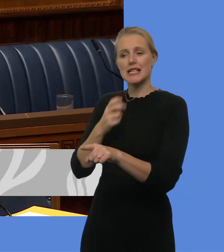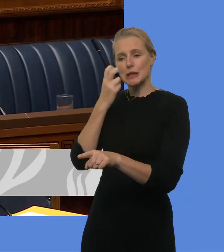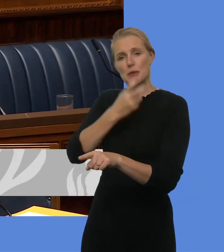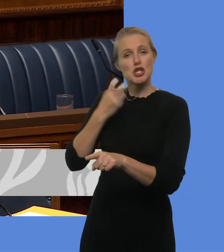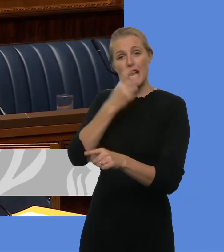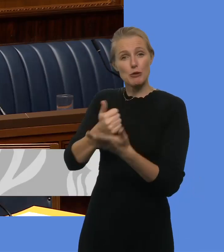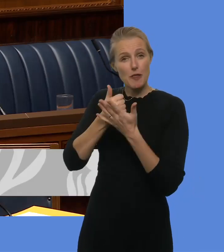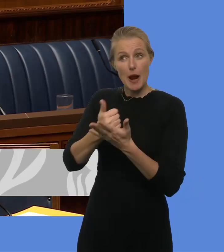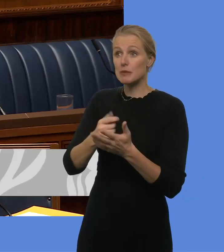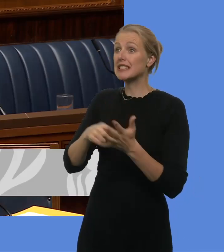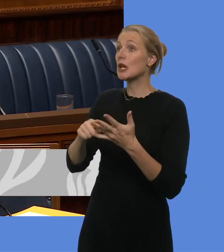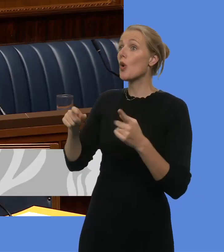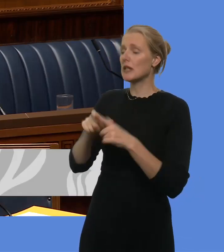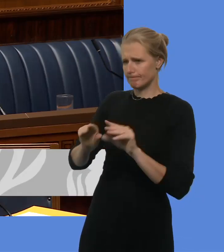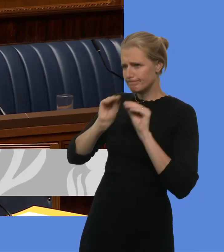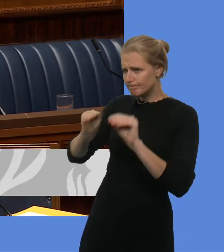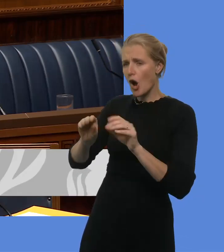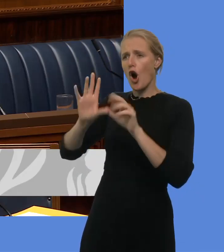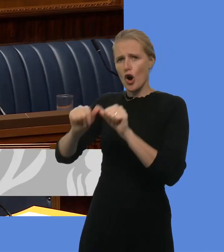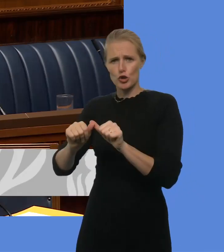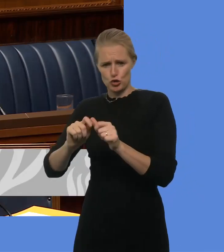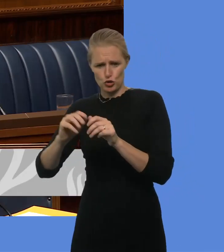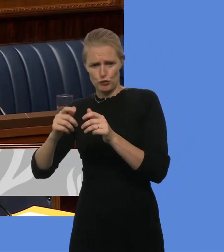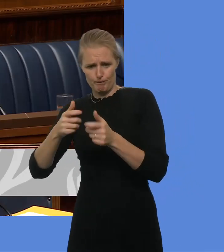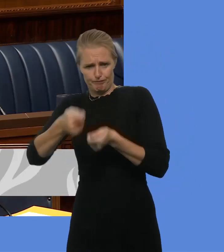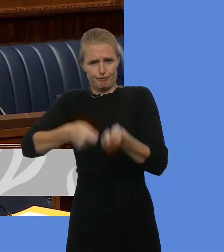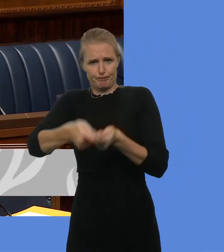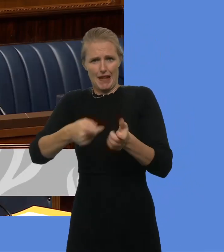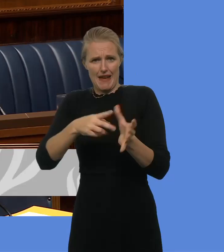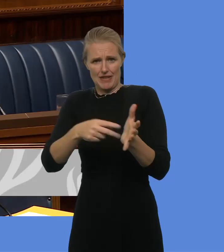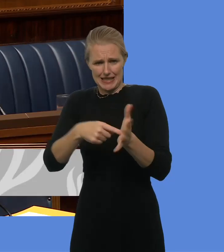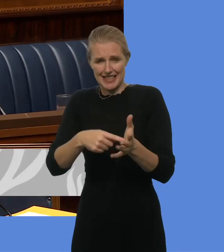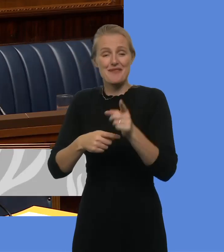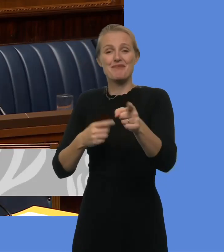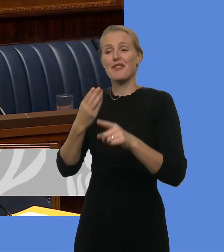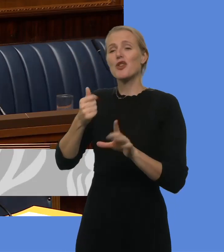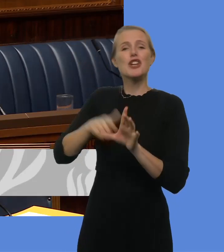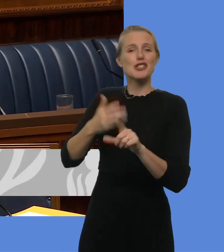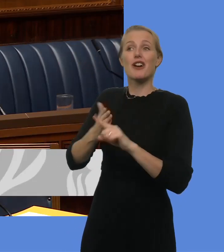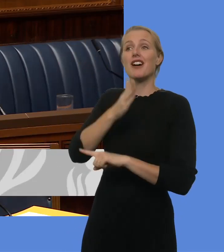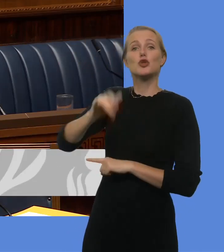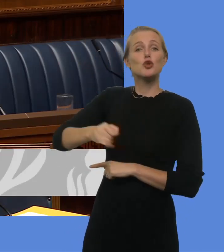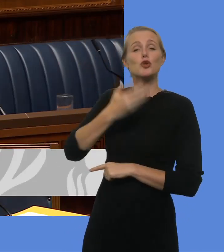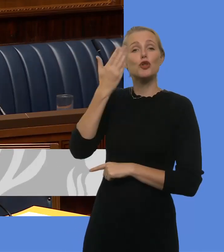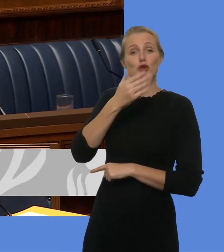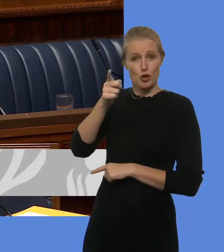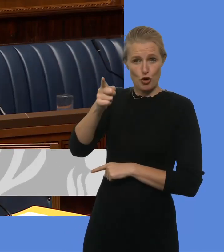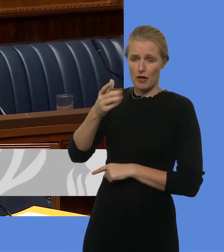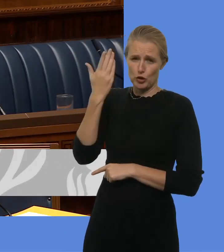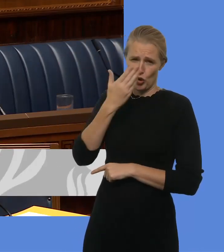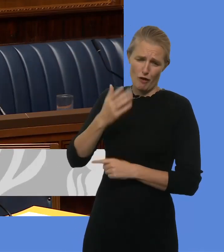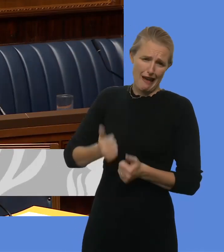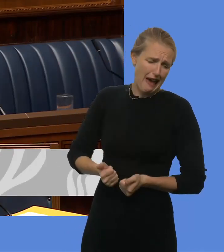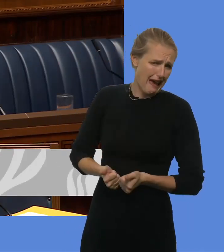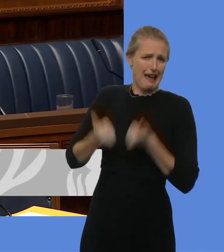deaf in this approach. A number of years ago, I had the pleasure of visiting Jordanstown, the Northern Ireland School and Centre for Excellence for Children who